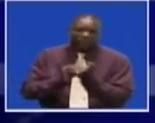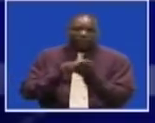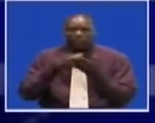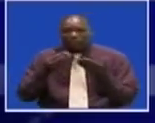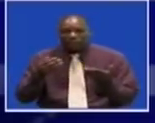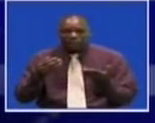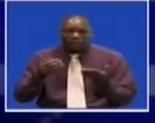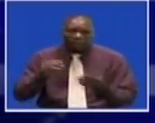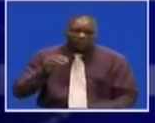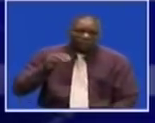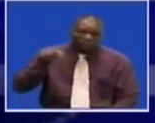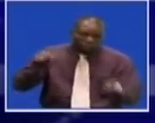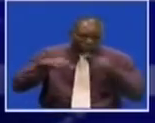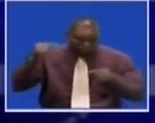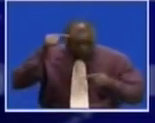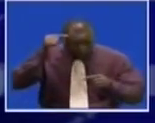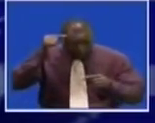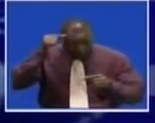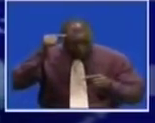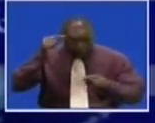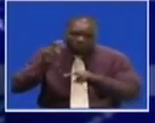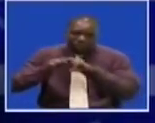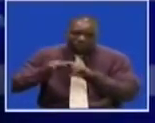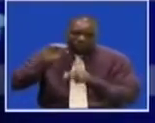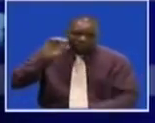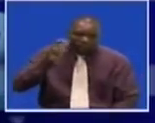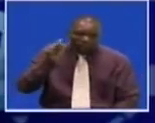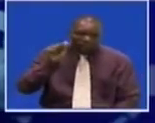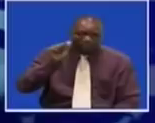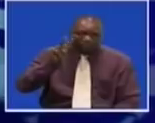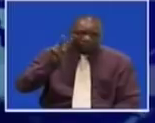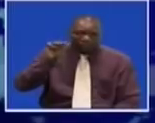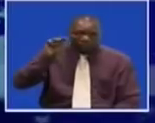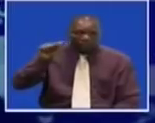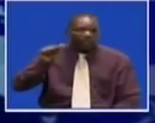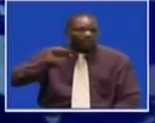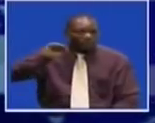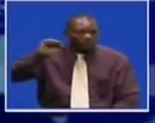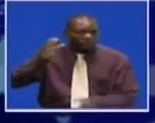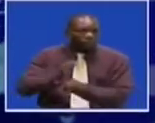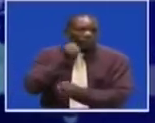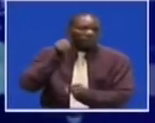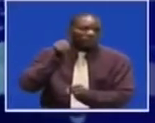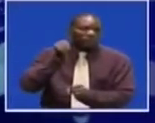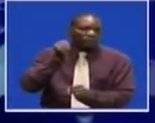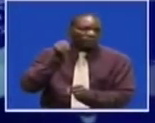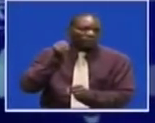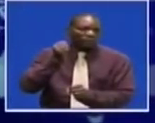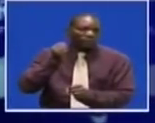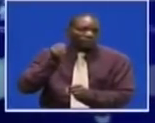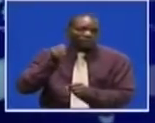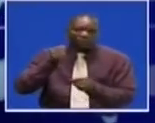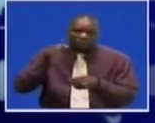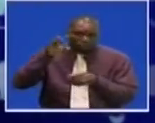the Siwa Mongole local government seat in Chavuma district. Zanis reports that retaining officer Peter Zulu declared